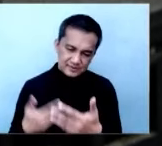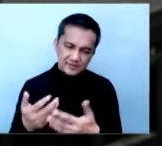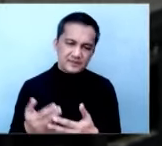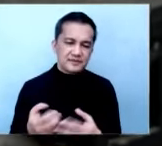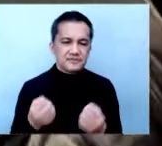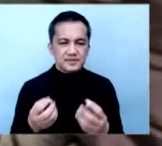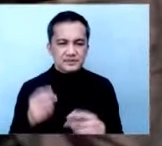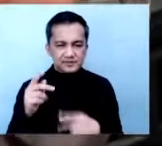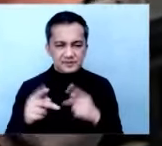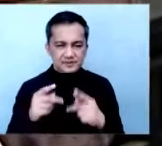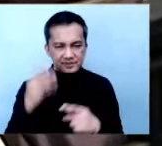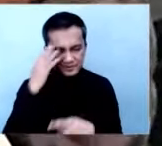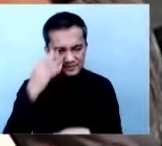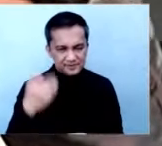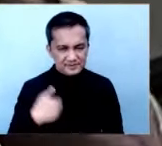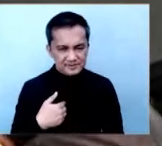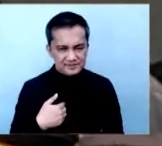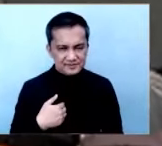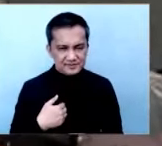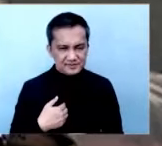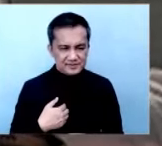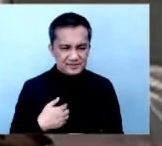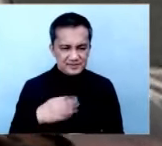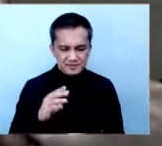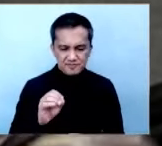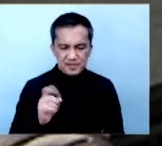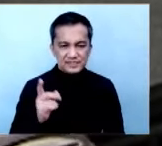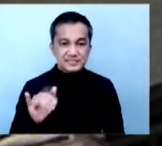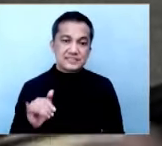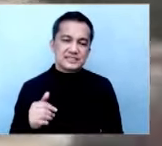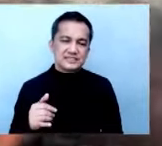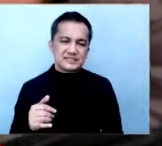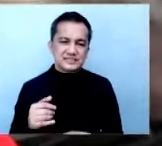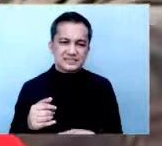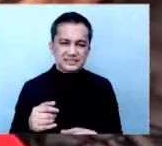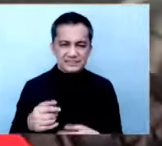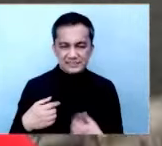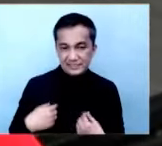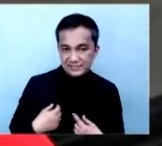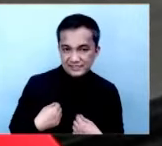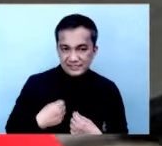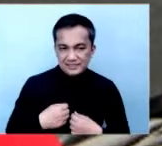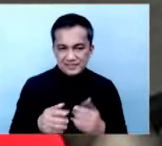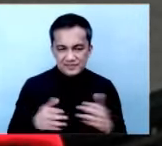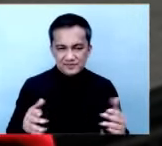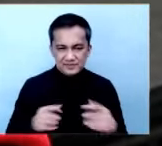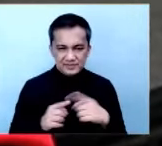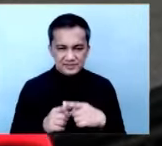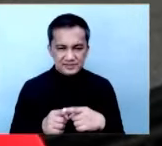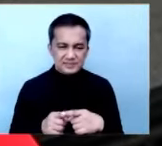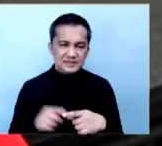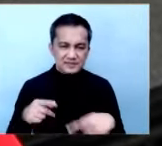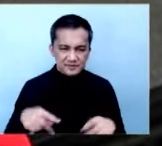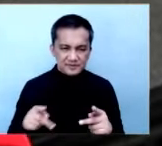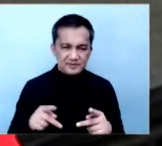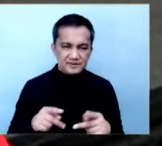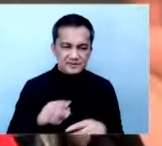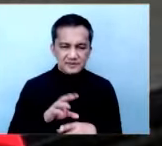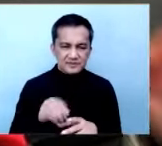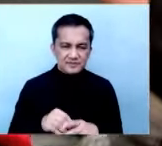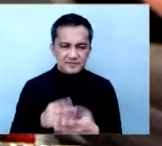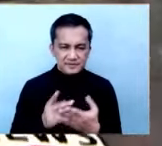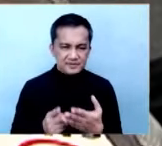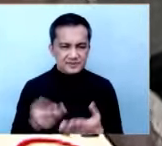of people know me with like the boxy and big t-shirts and big pants, which will always be a part of me, but